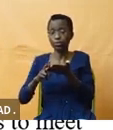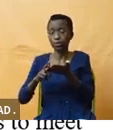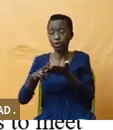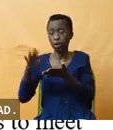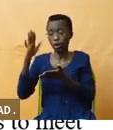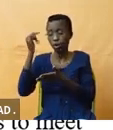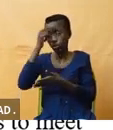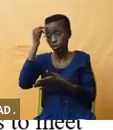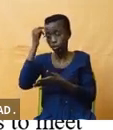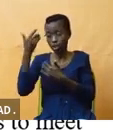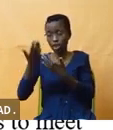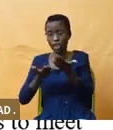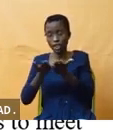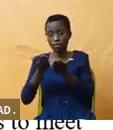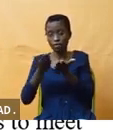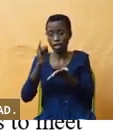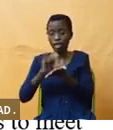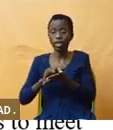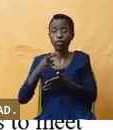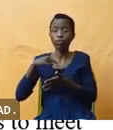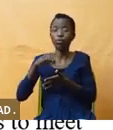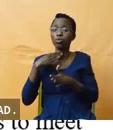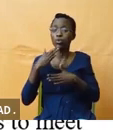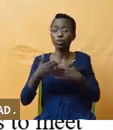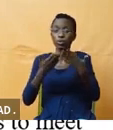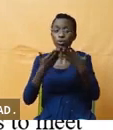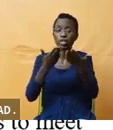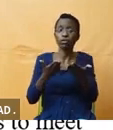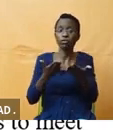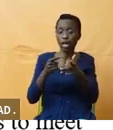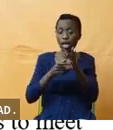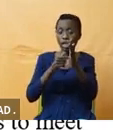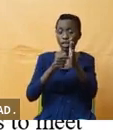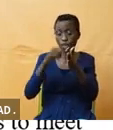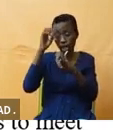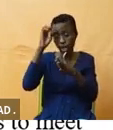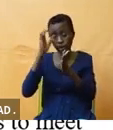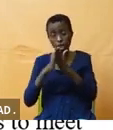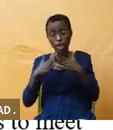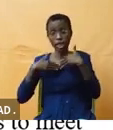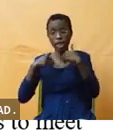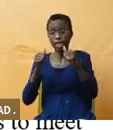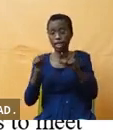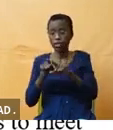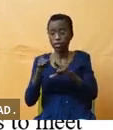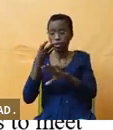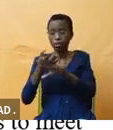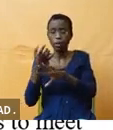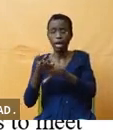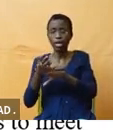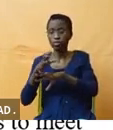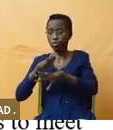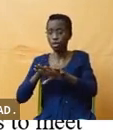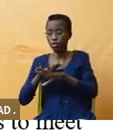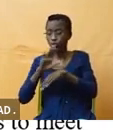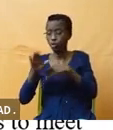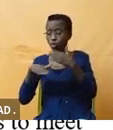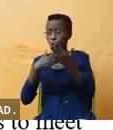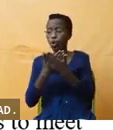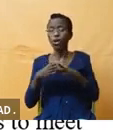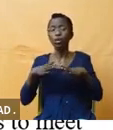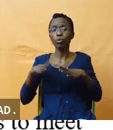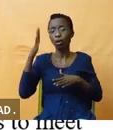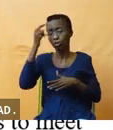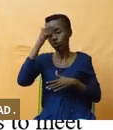the services that you intend to provide, like education and health, will be hard to even get to every citizen because the cost will